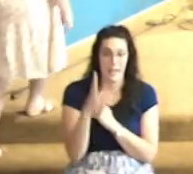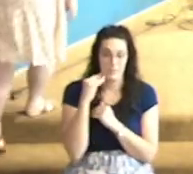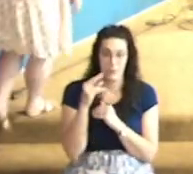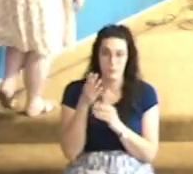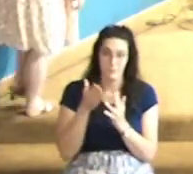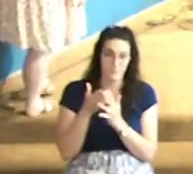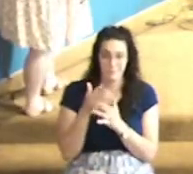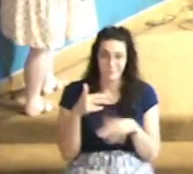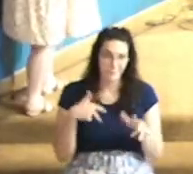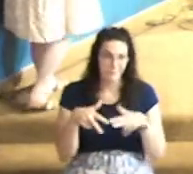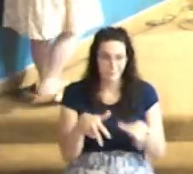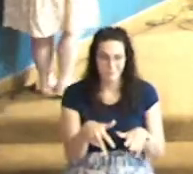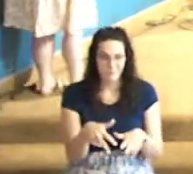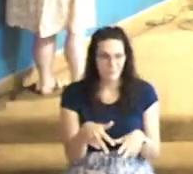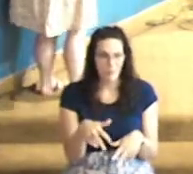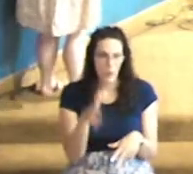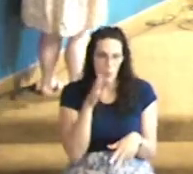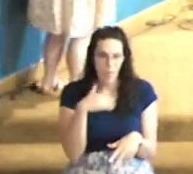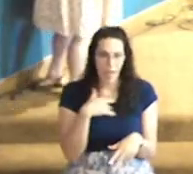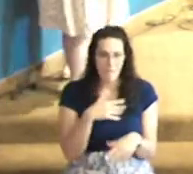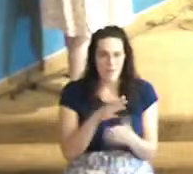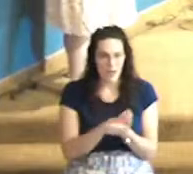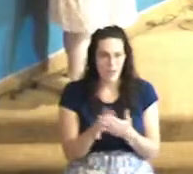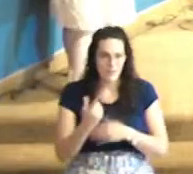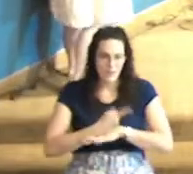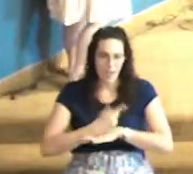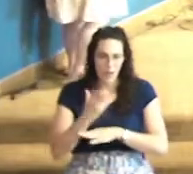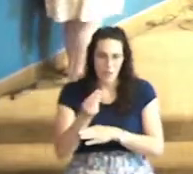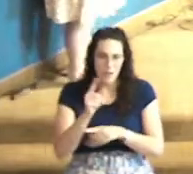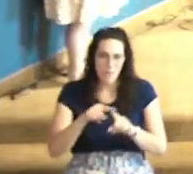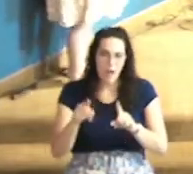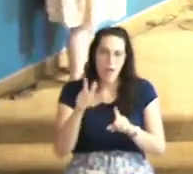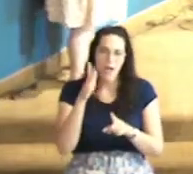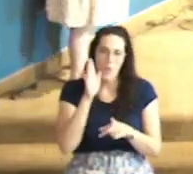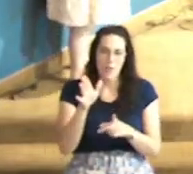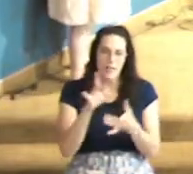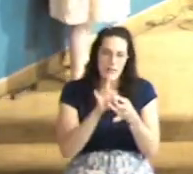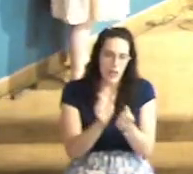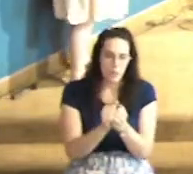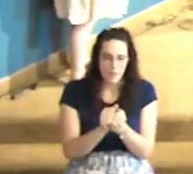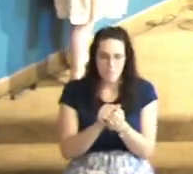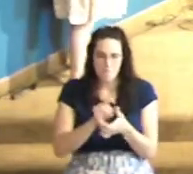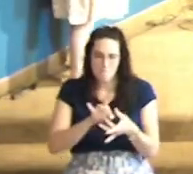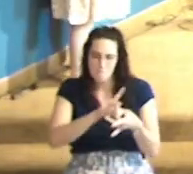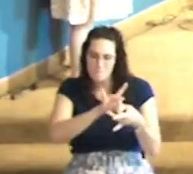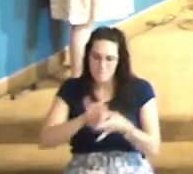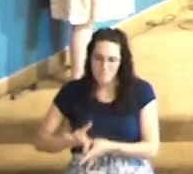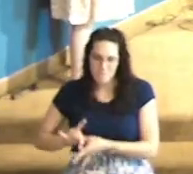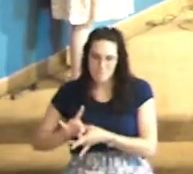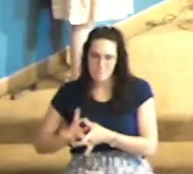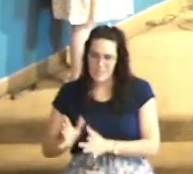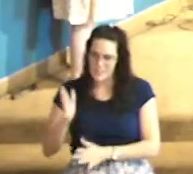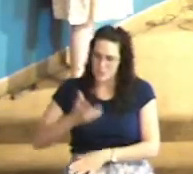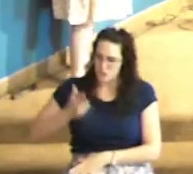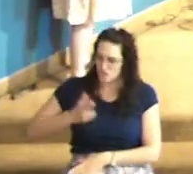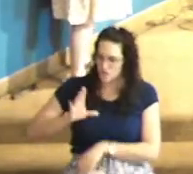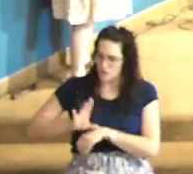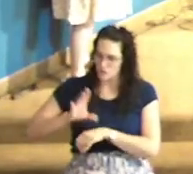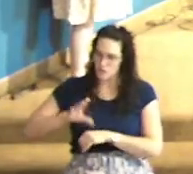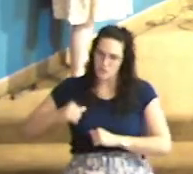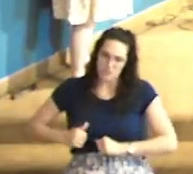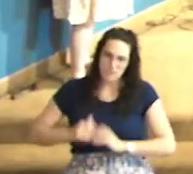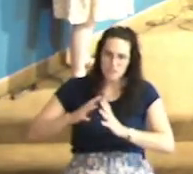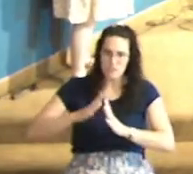experience, that we don't just, you know, have a nice day outside, but that we really connect with our roots as a church and that God will renew